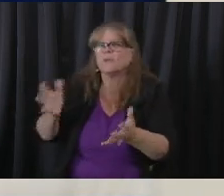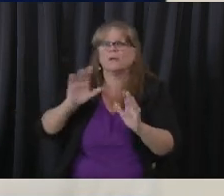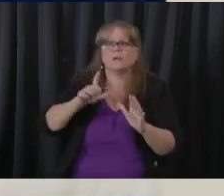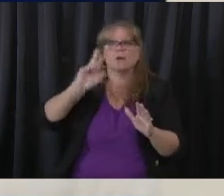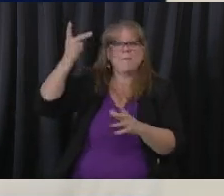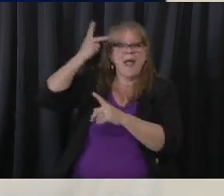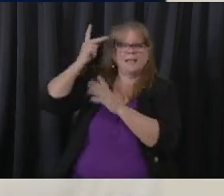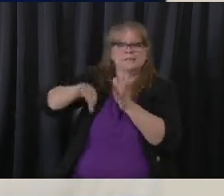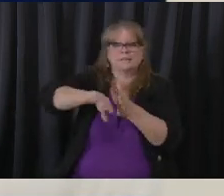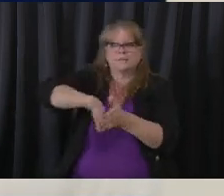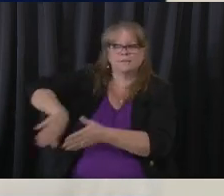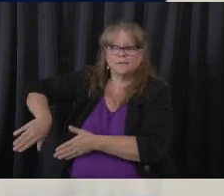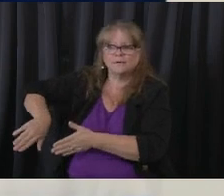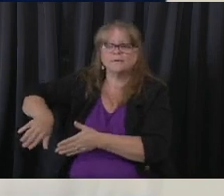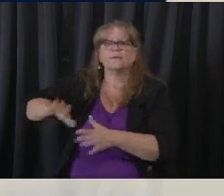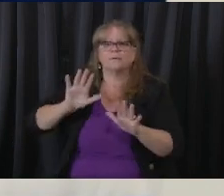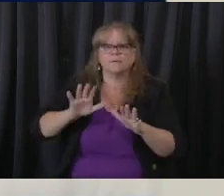For those who